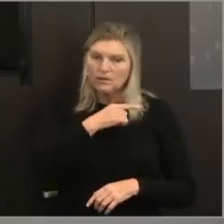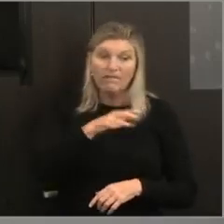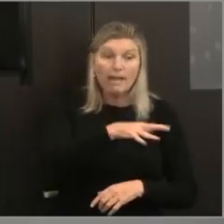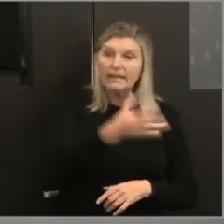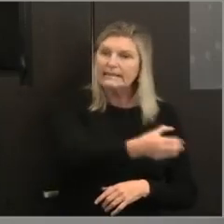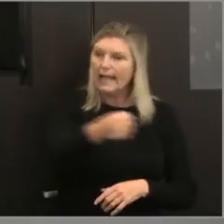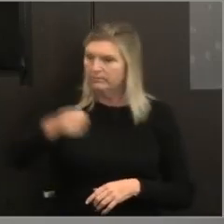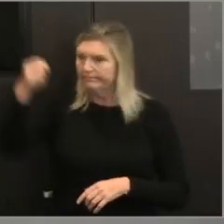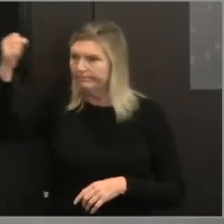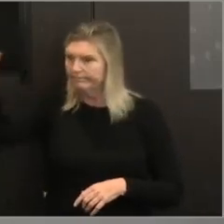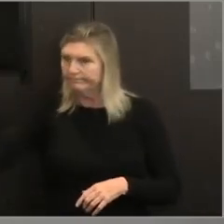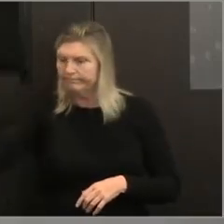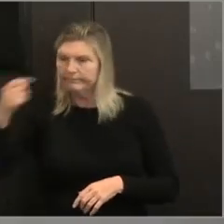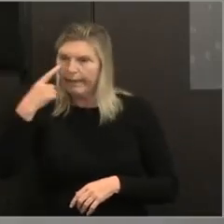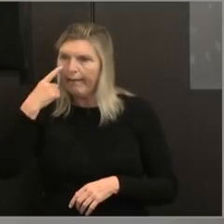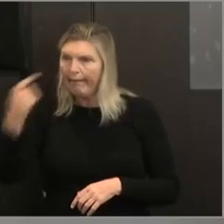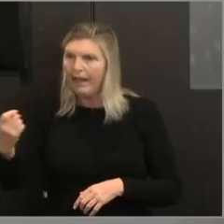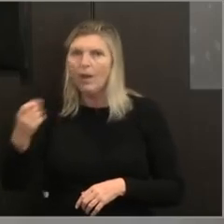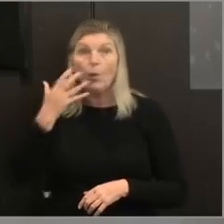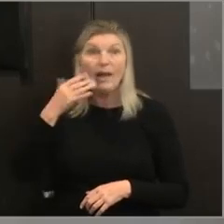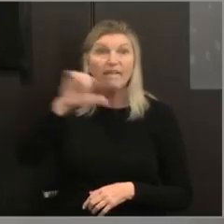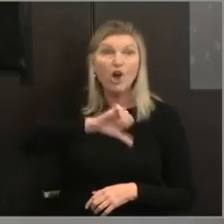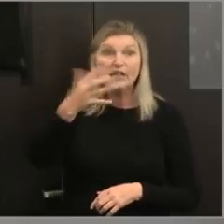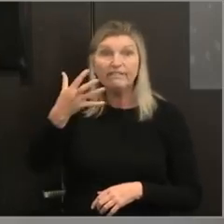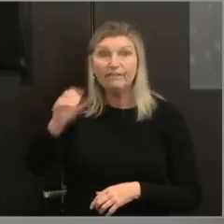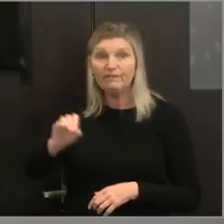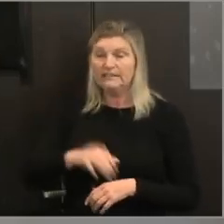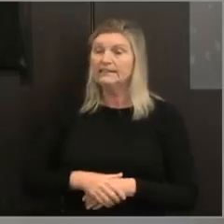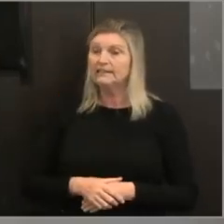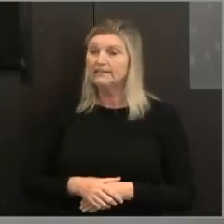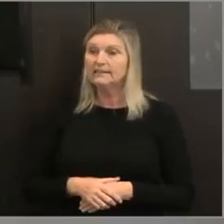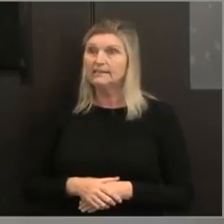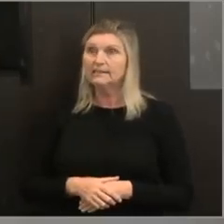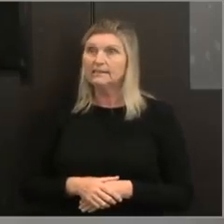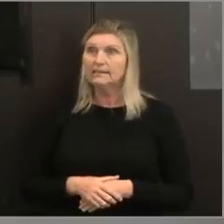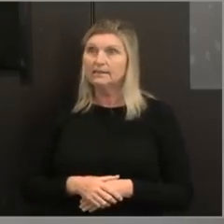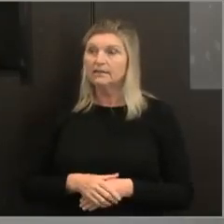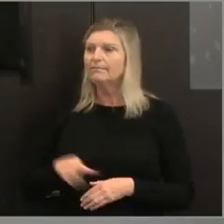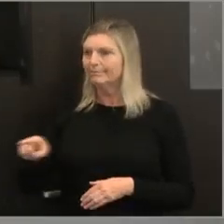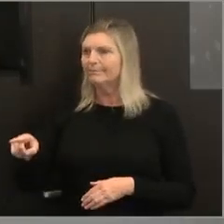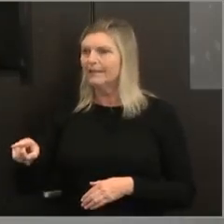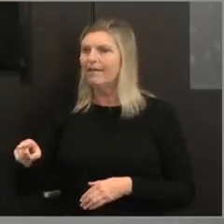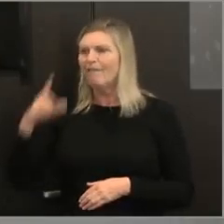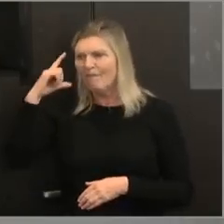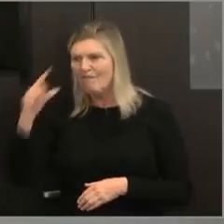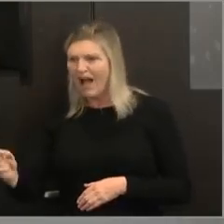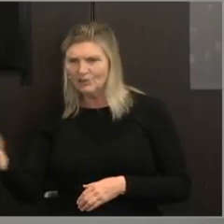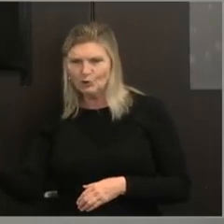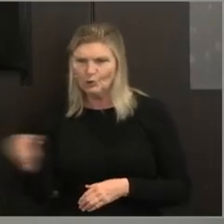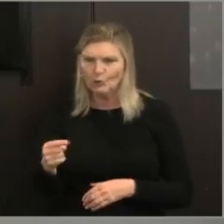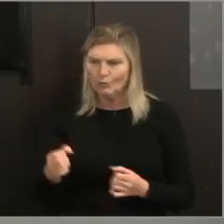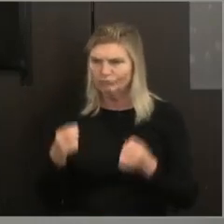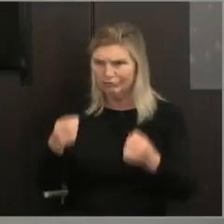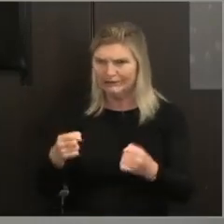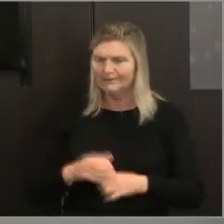family and placed in care in the 1950s were pipelined through to become the burgeoning